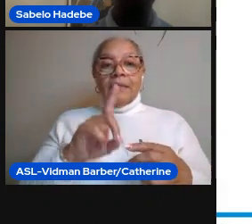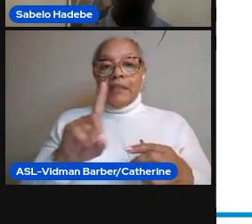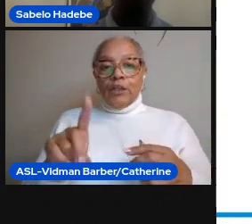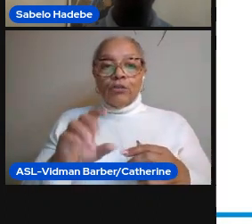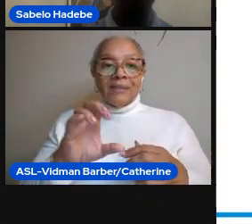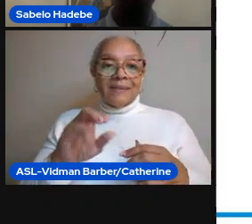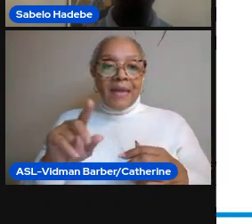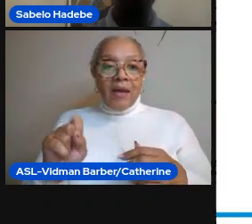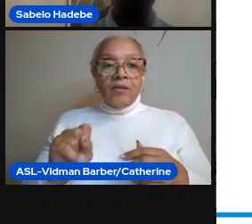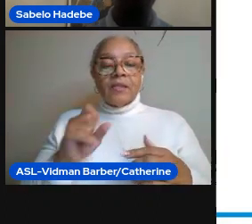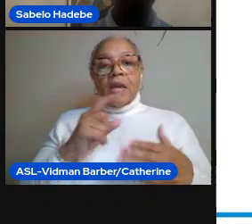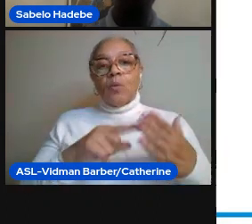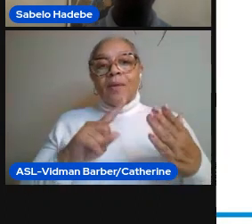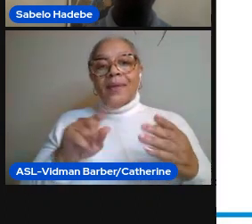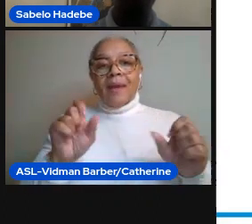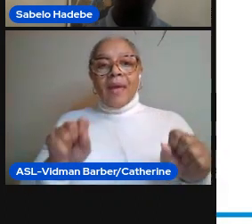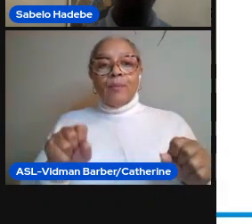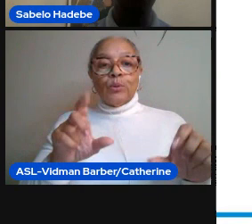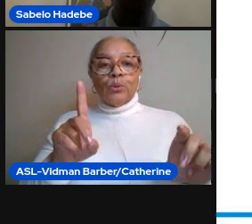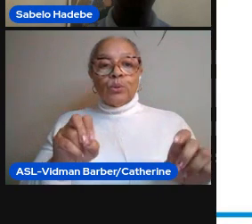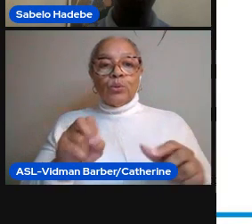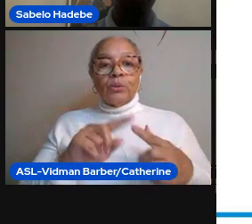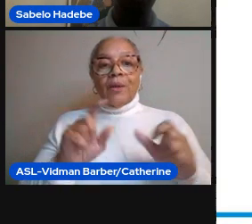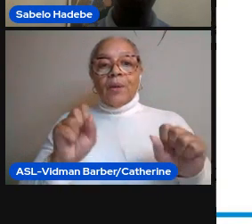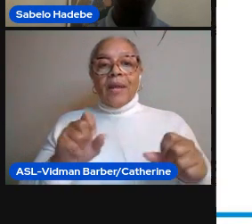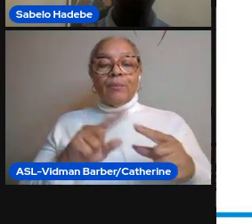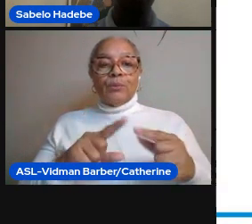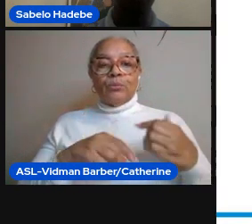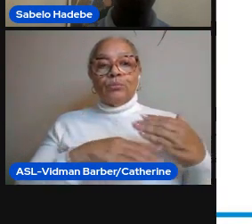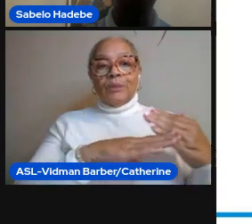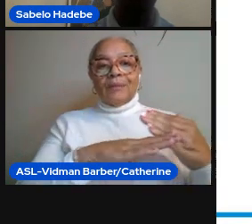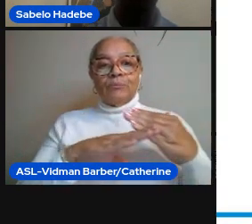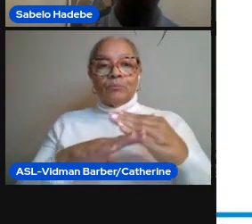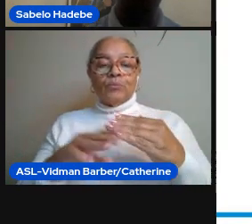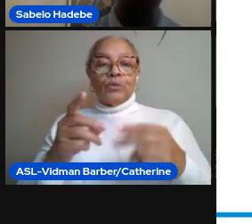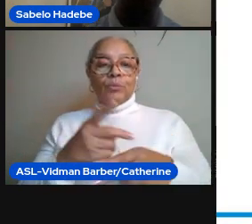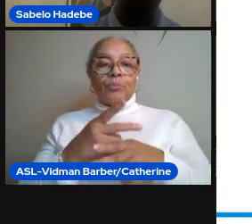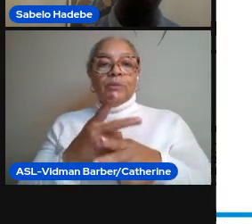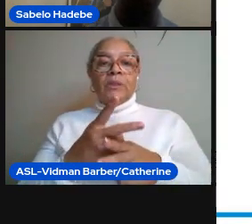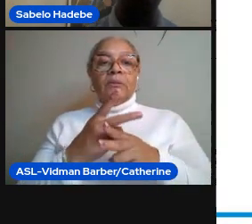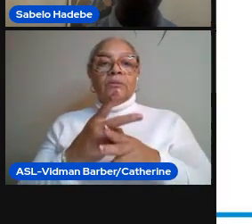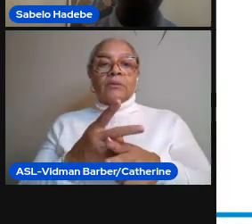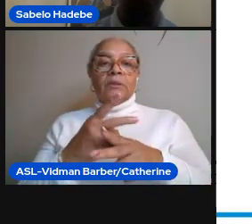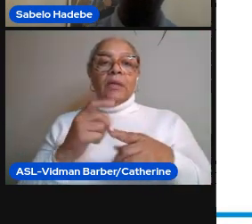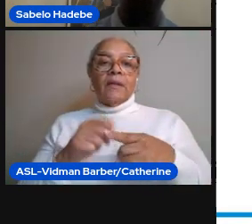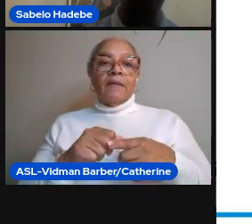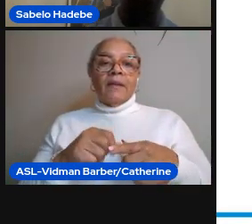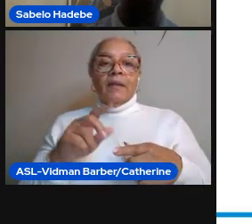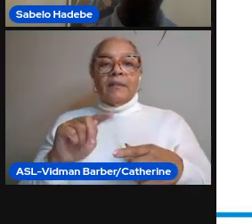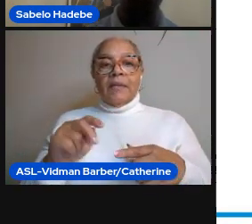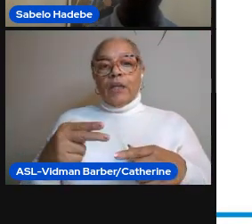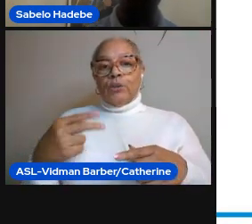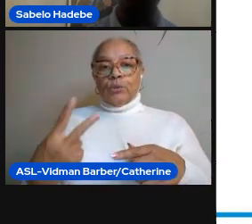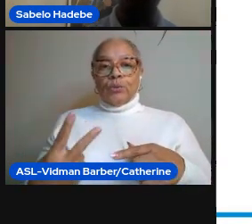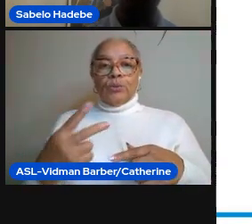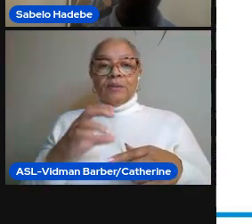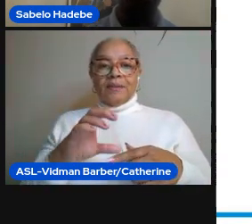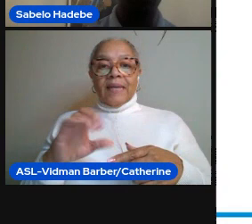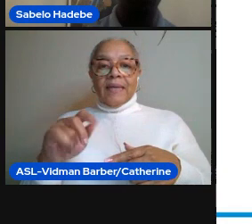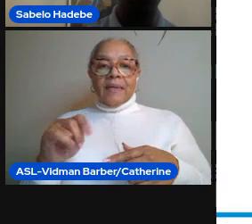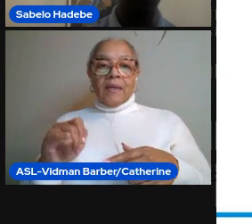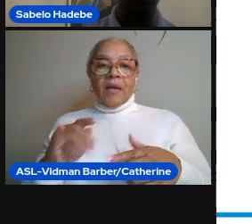what they are able to do is that they are able to inhibit the production of Th2 cytokines by either ILC2s